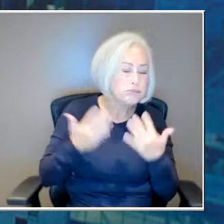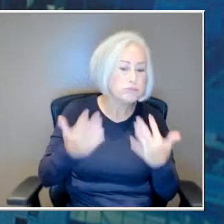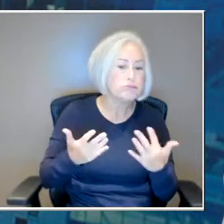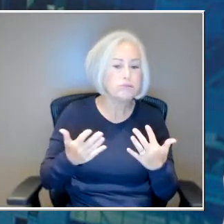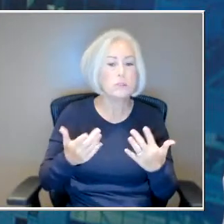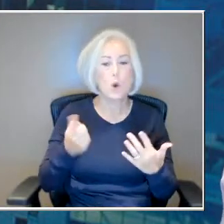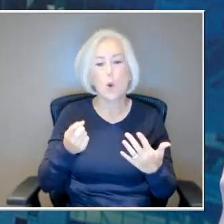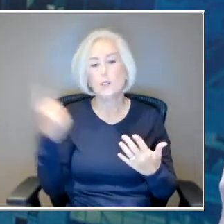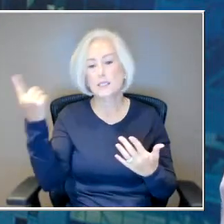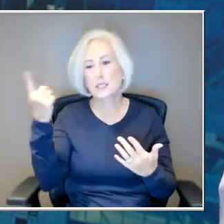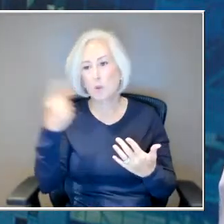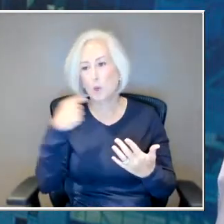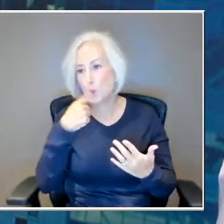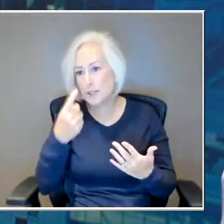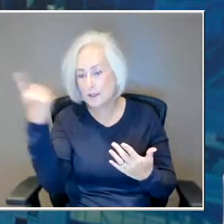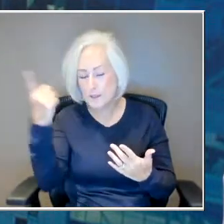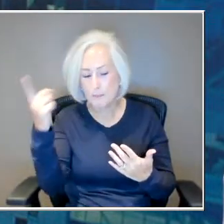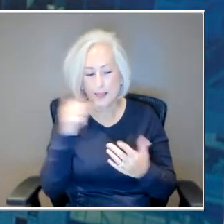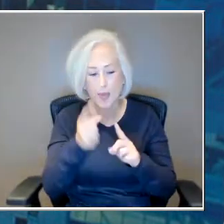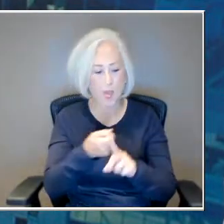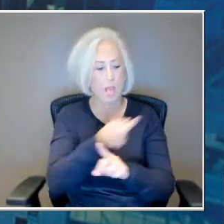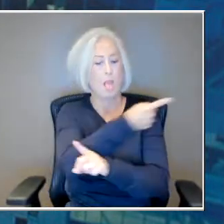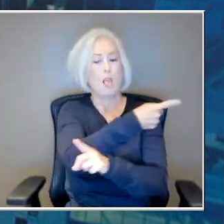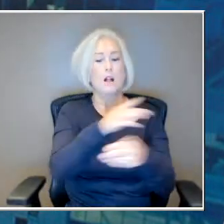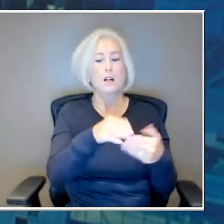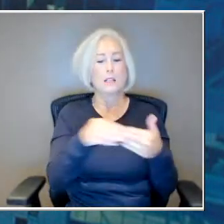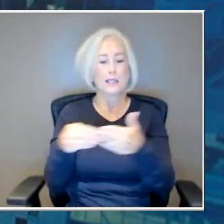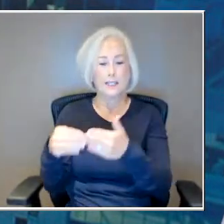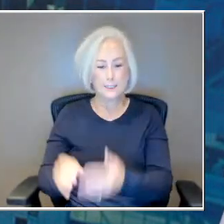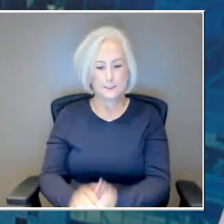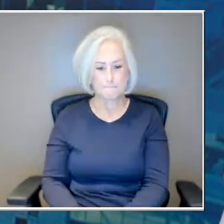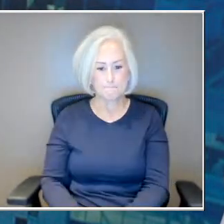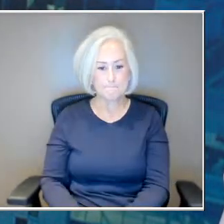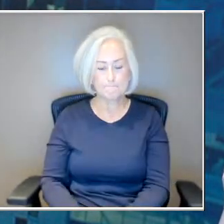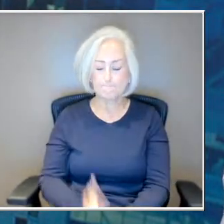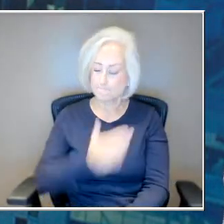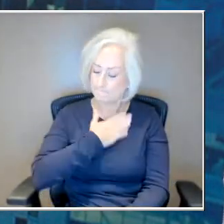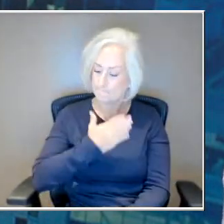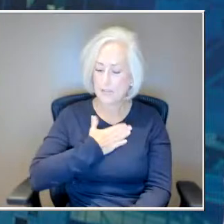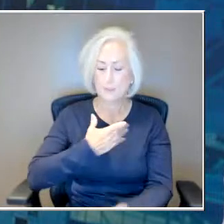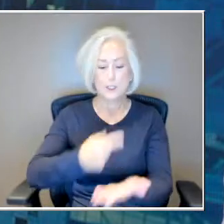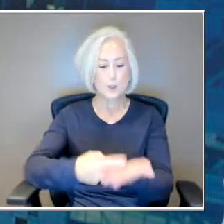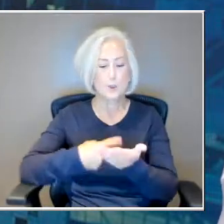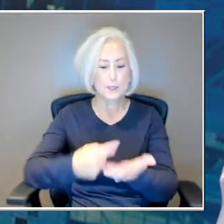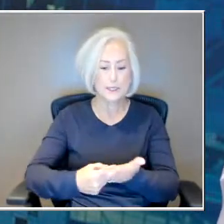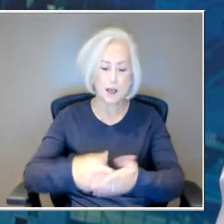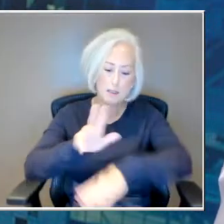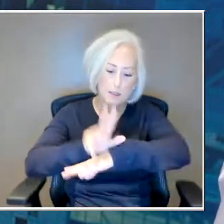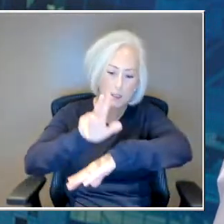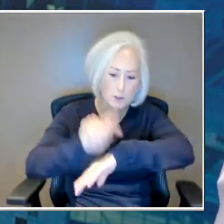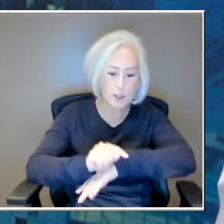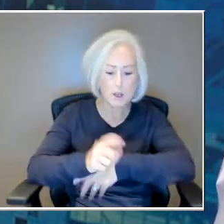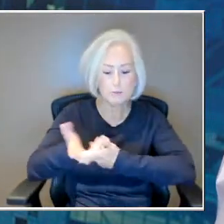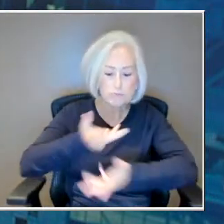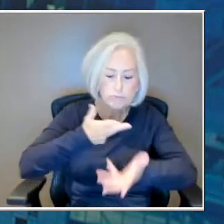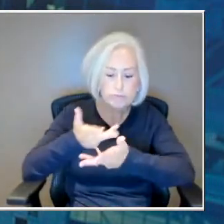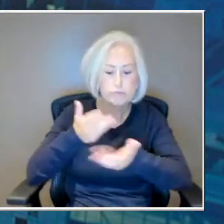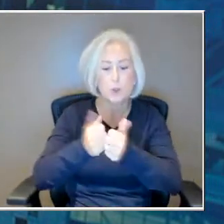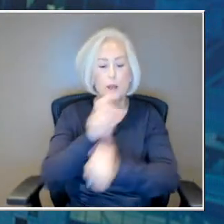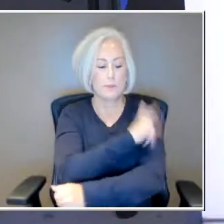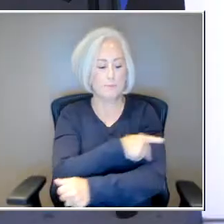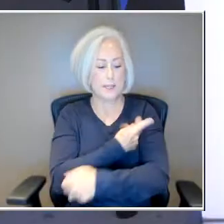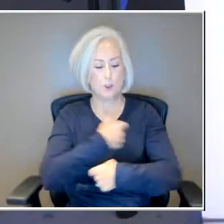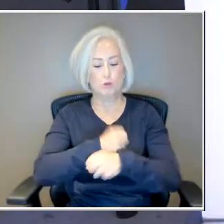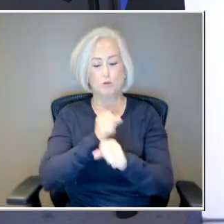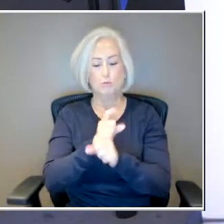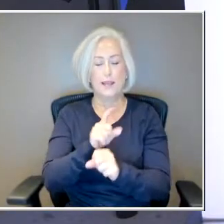case, So we're always happy to, discuss these cases, for consultation in order to kind of make sure that patients are making the right decisions in